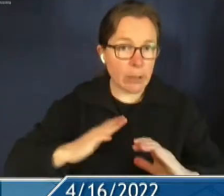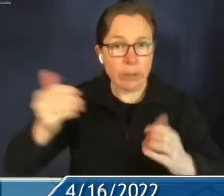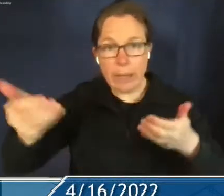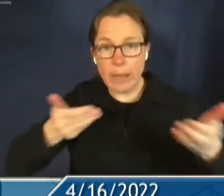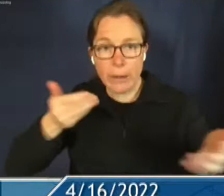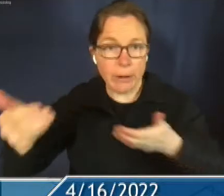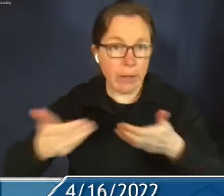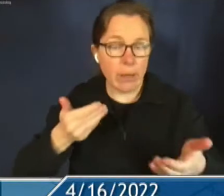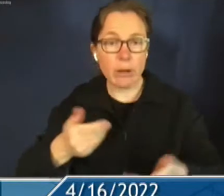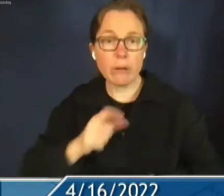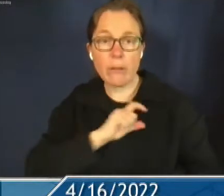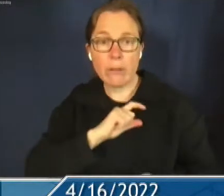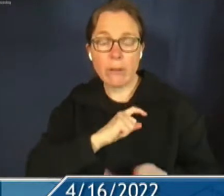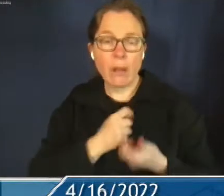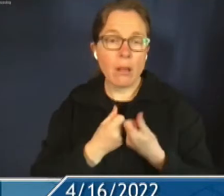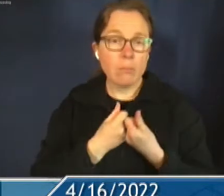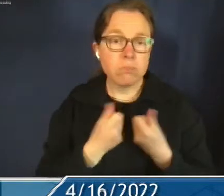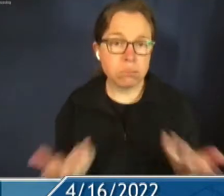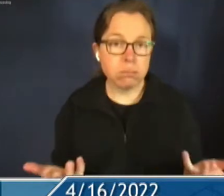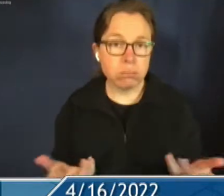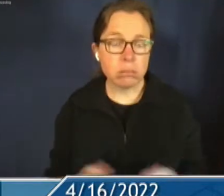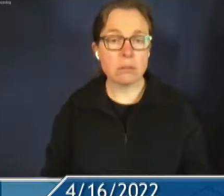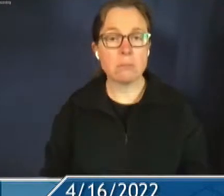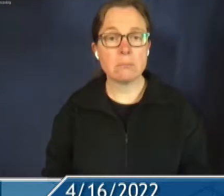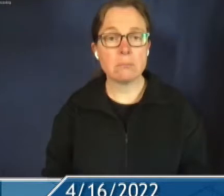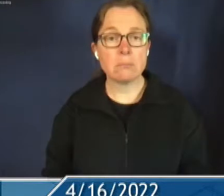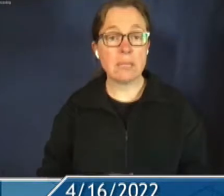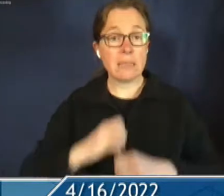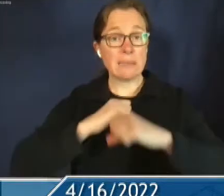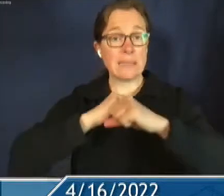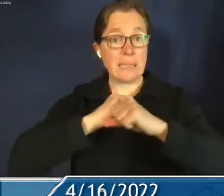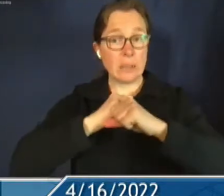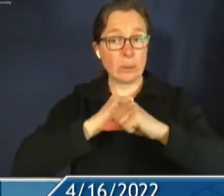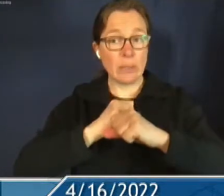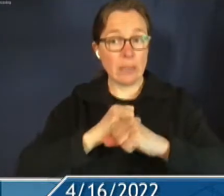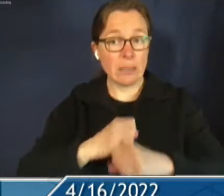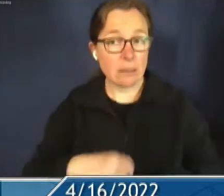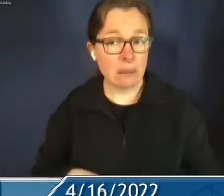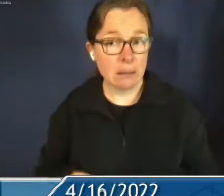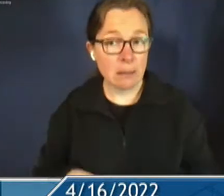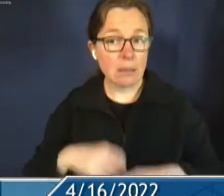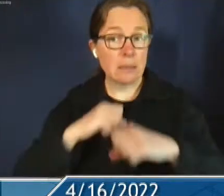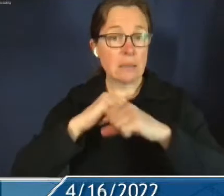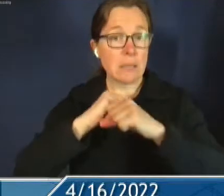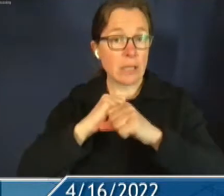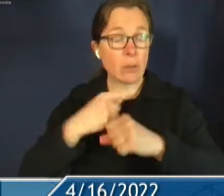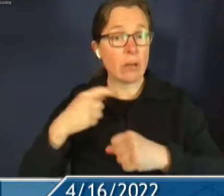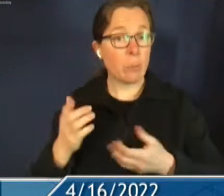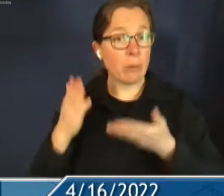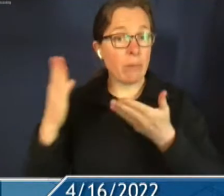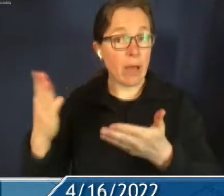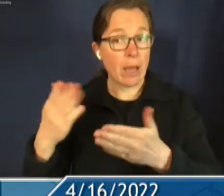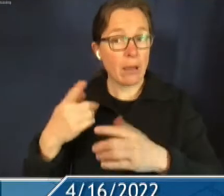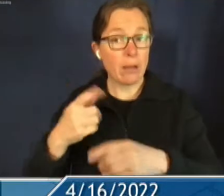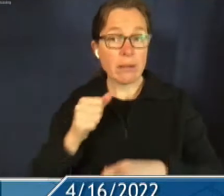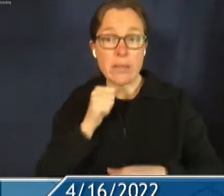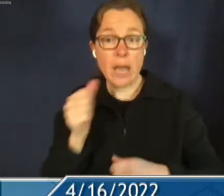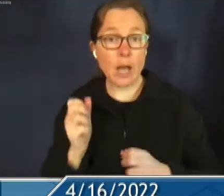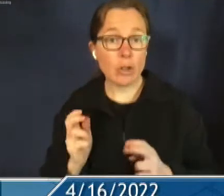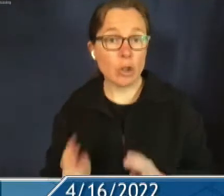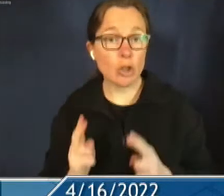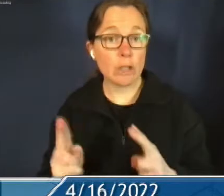is exhausting. The security of the security that's provided by non-emergency response